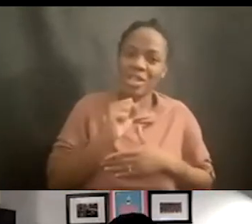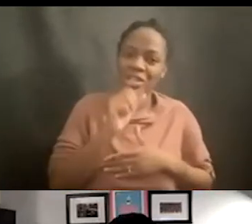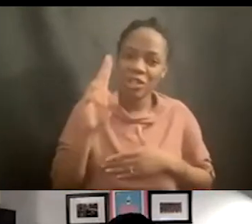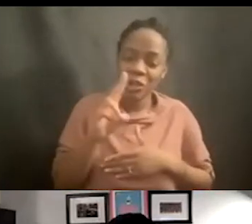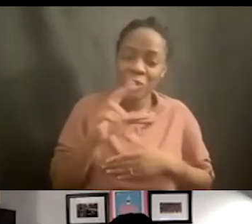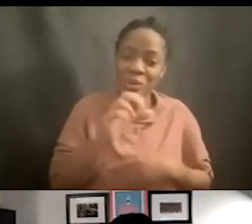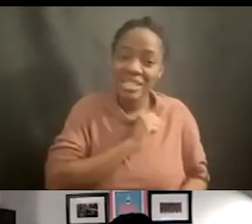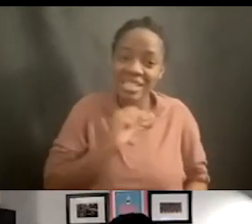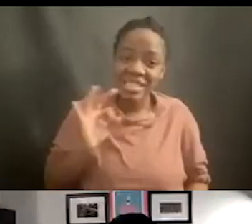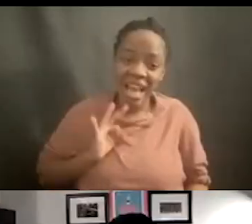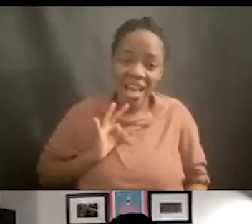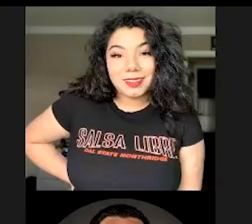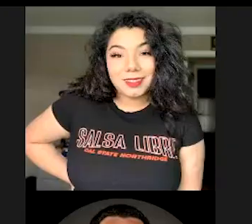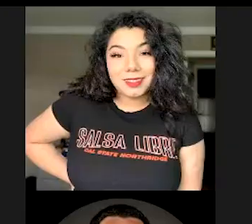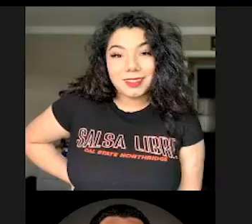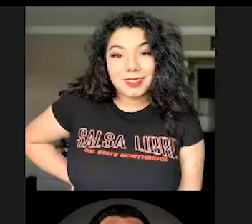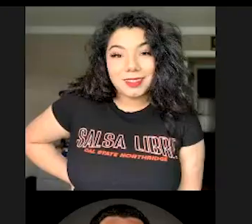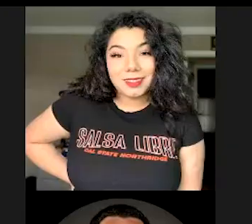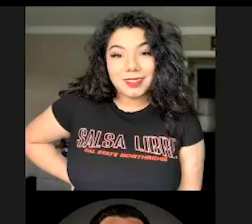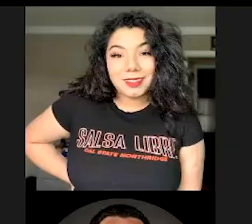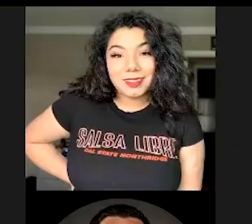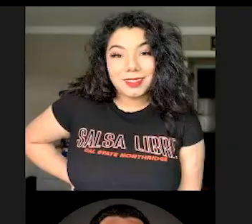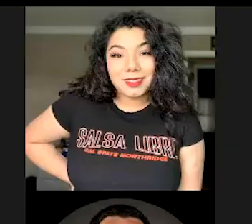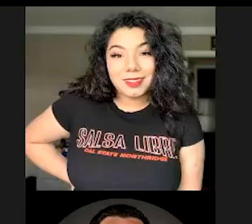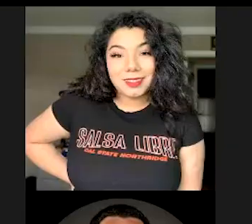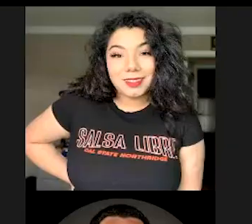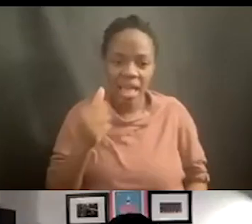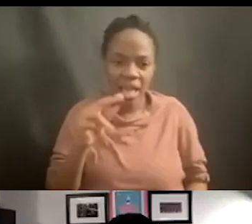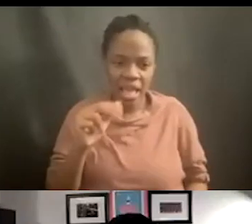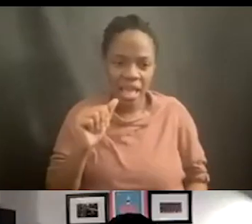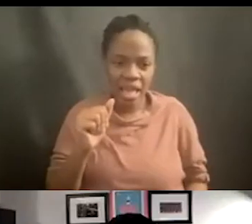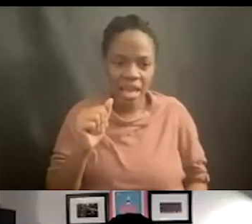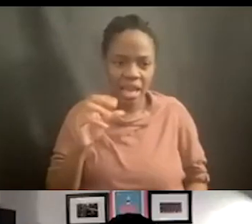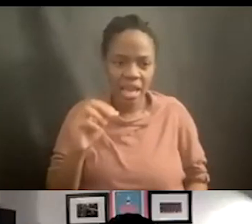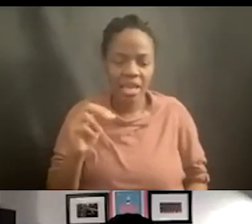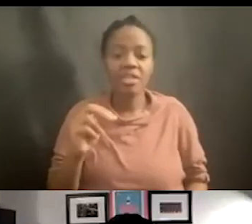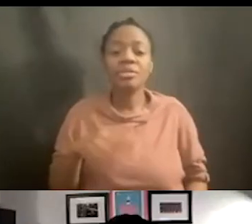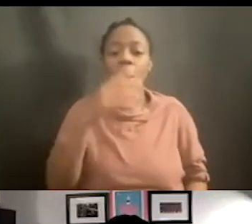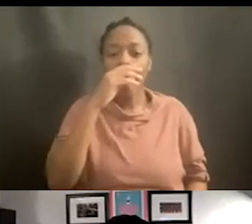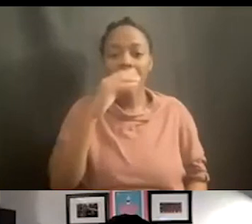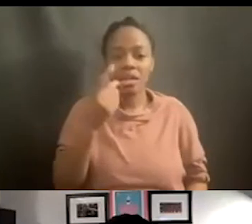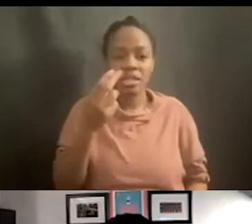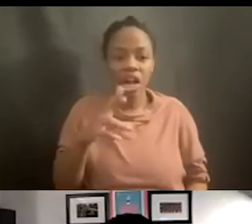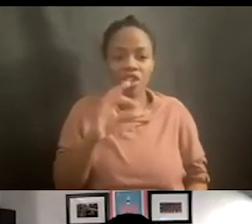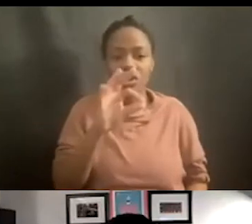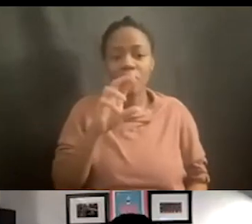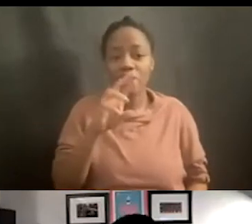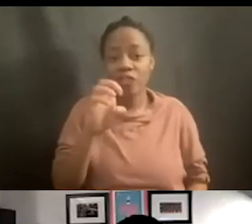here, Executive Director Deborah Hammond, and of course, Associate Director for Programs and Inclusion, Dr. Freddie